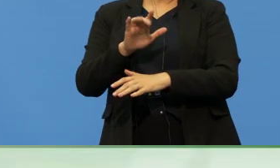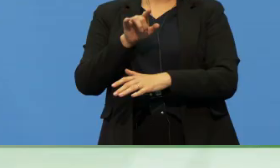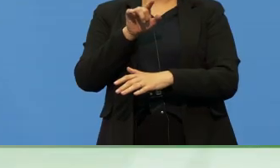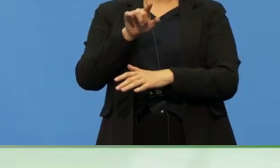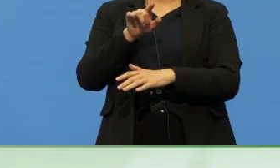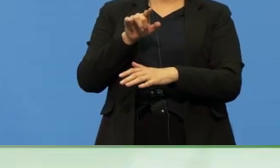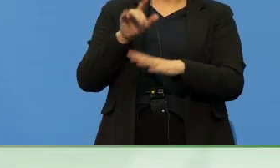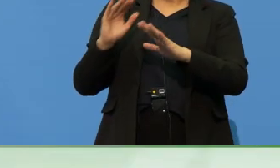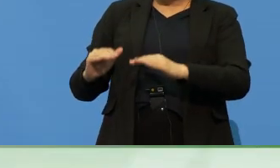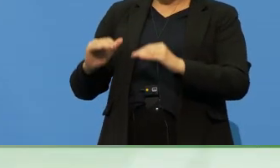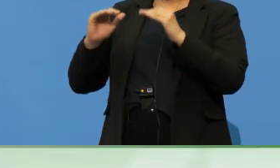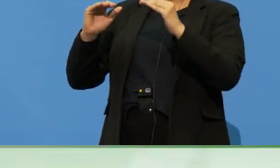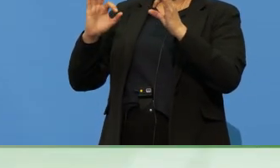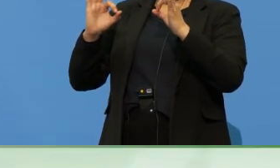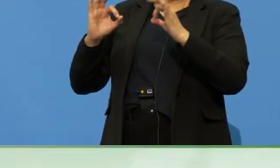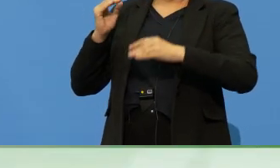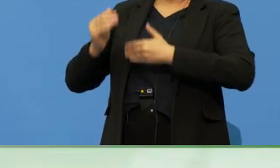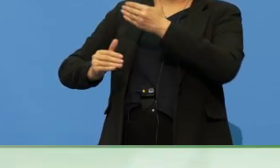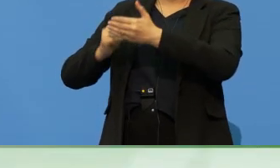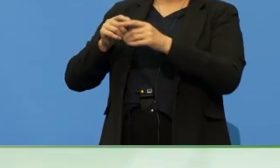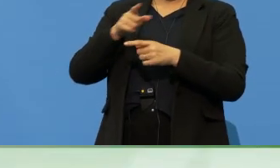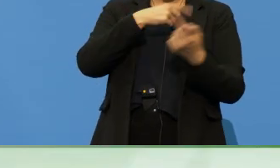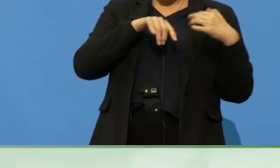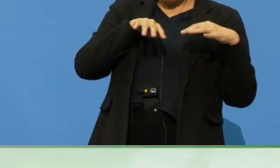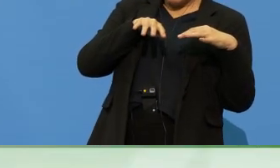choosing to go with universal design.